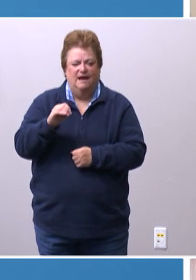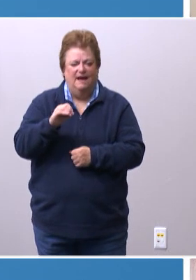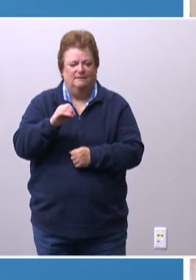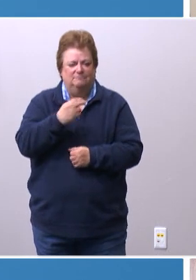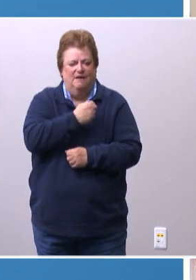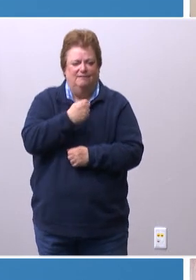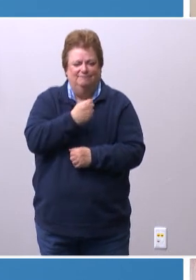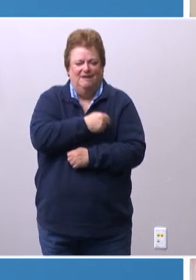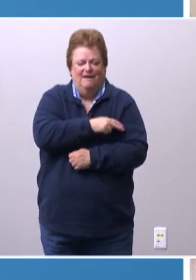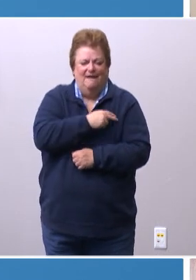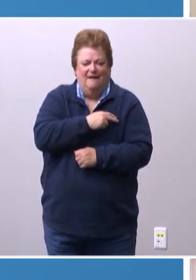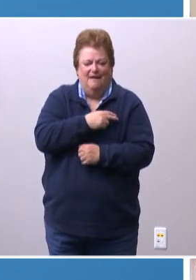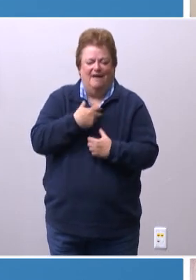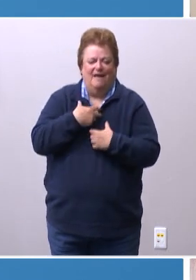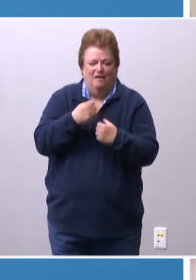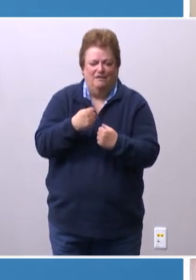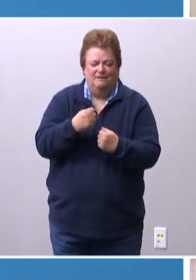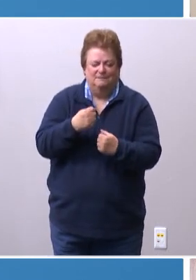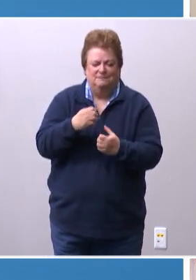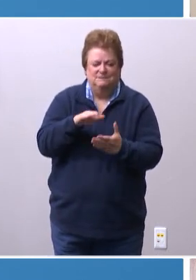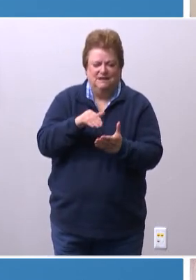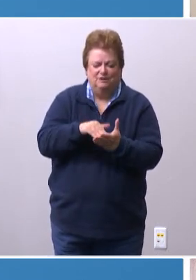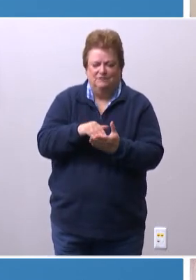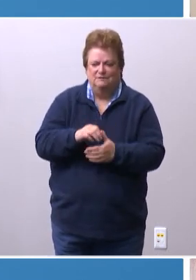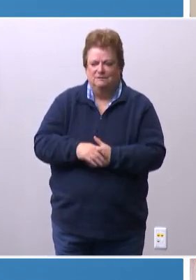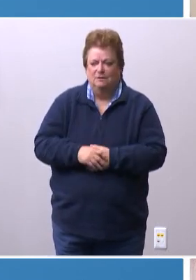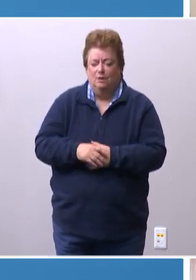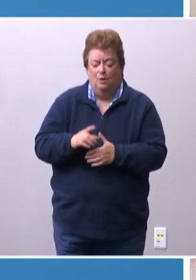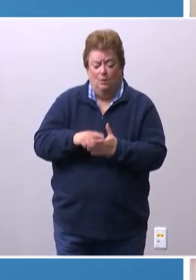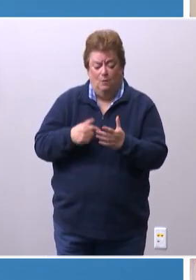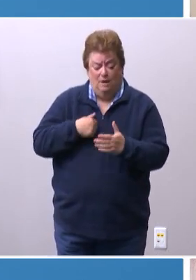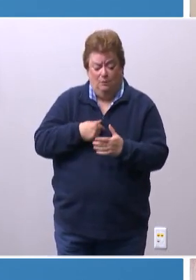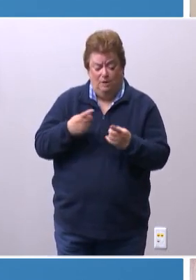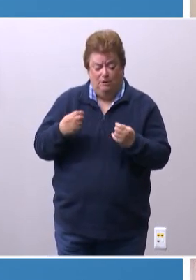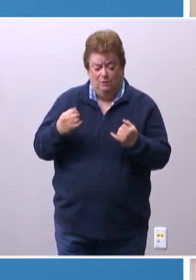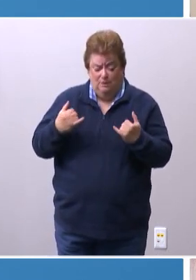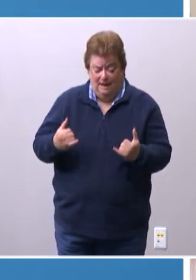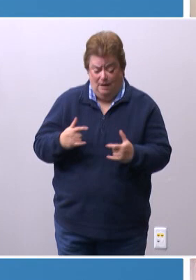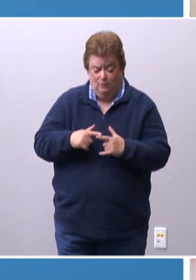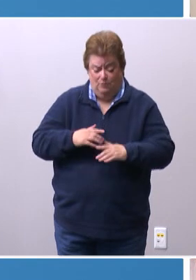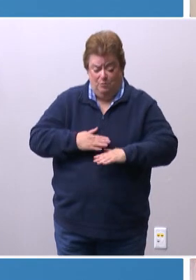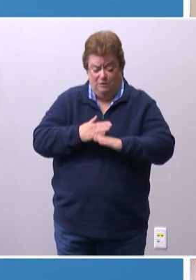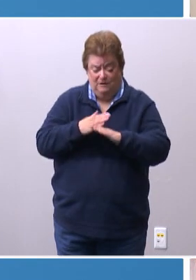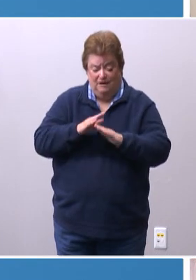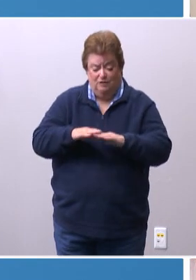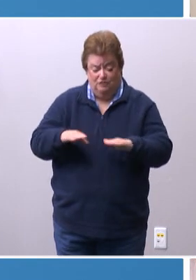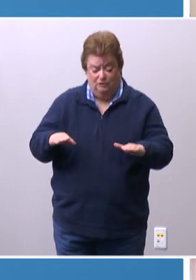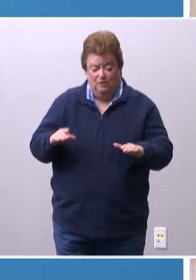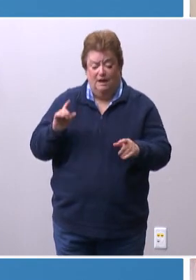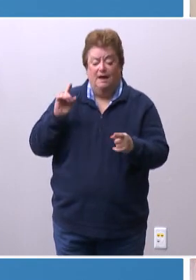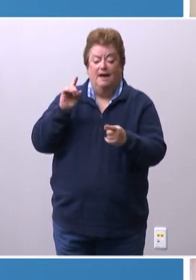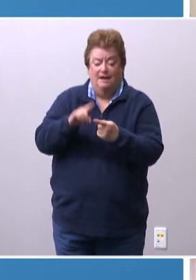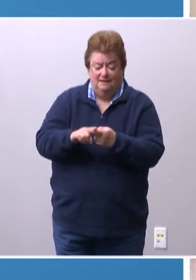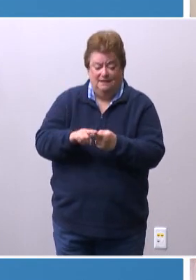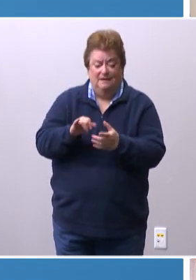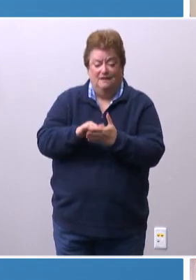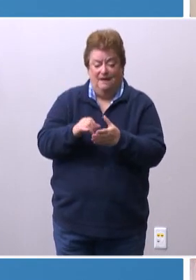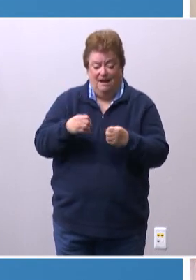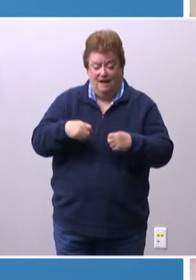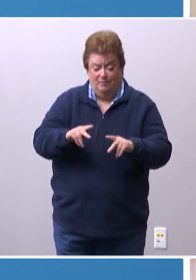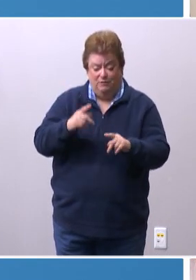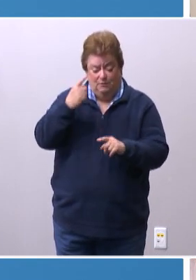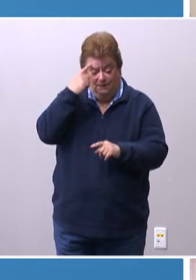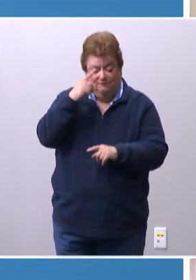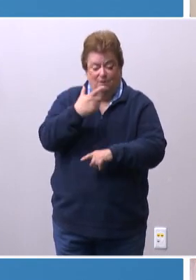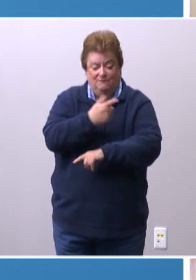centers. The best thing we can do for now is to protect our children till the option to get vaccine is available